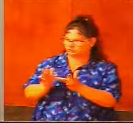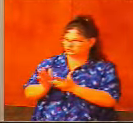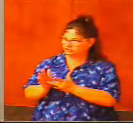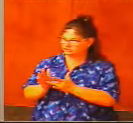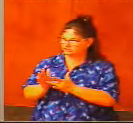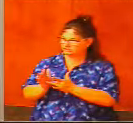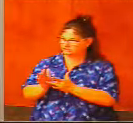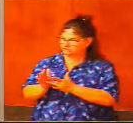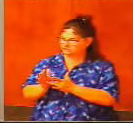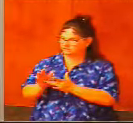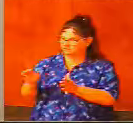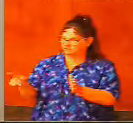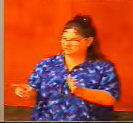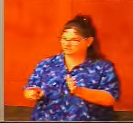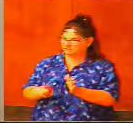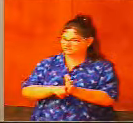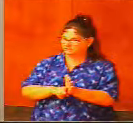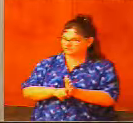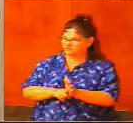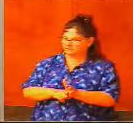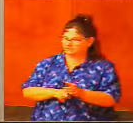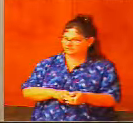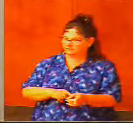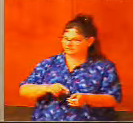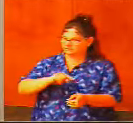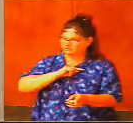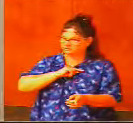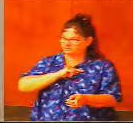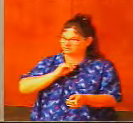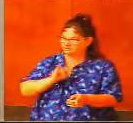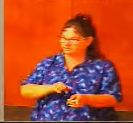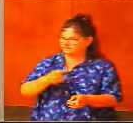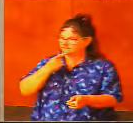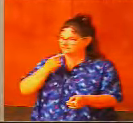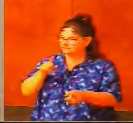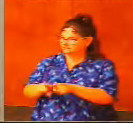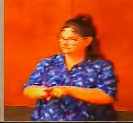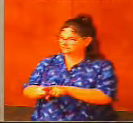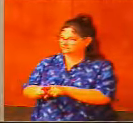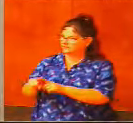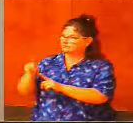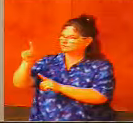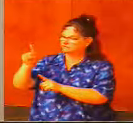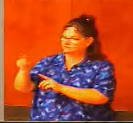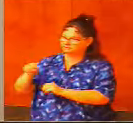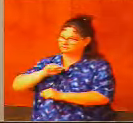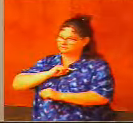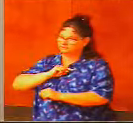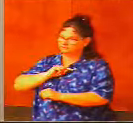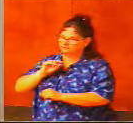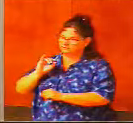insurrection. Barabbas was guilty of that. That's what they said Jesus was guilty of.